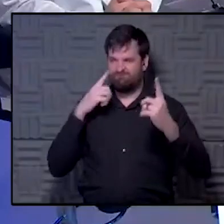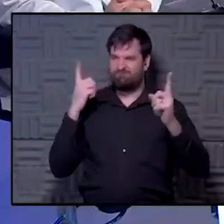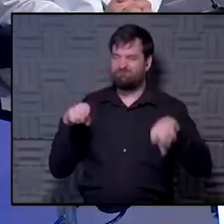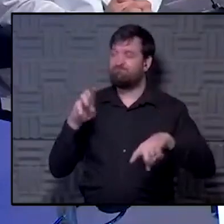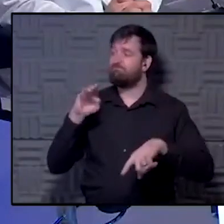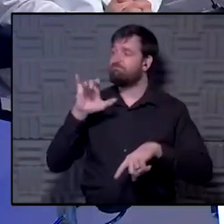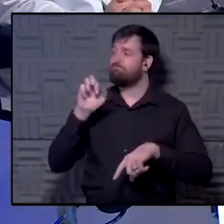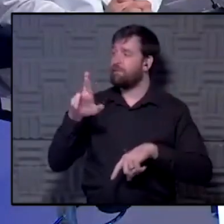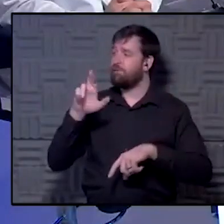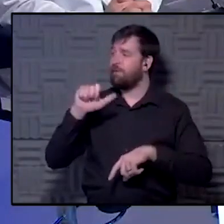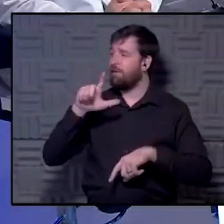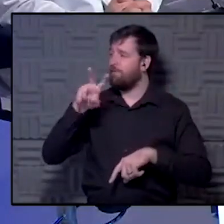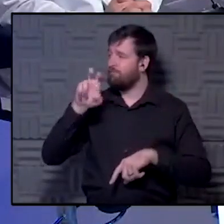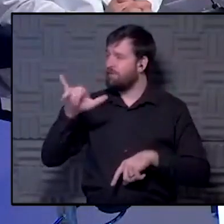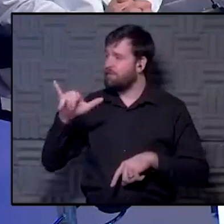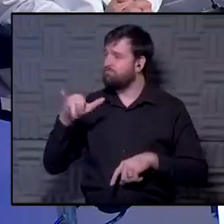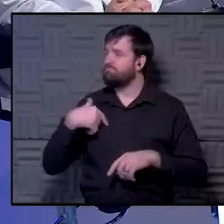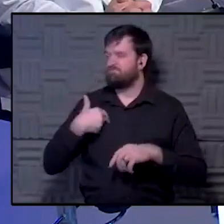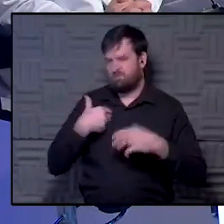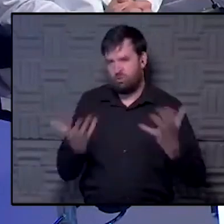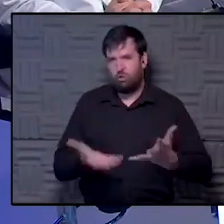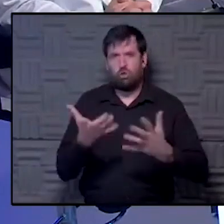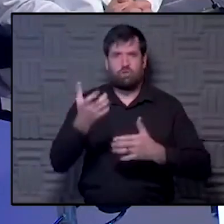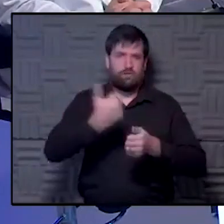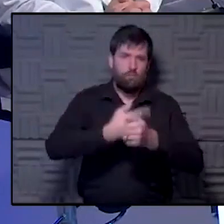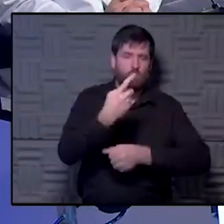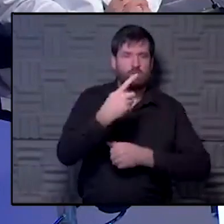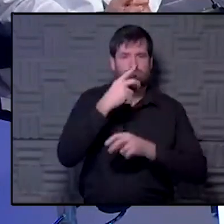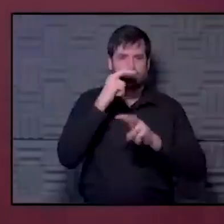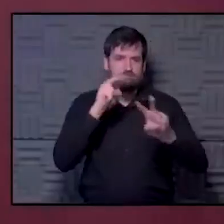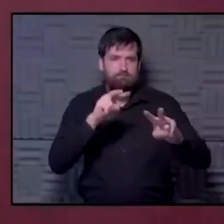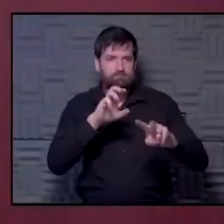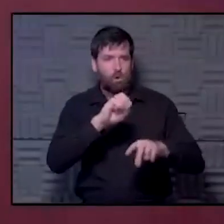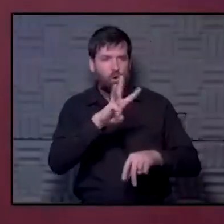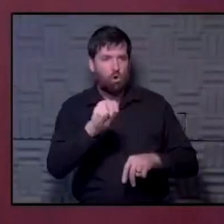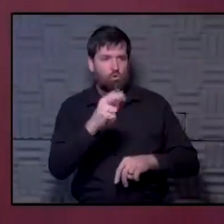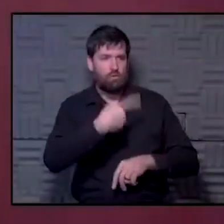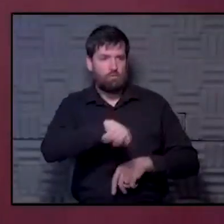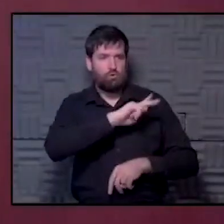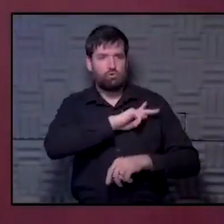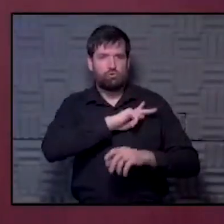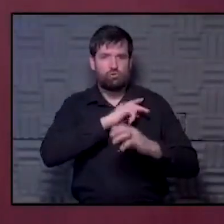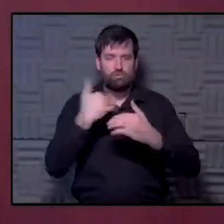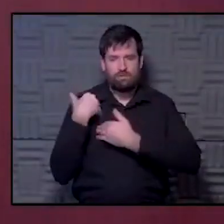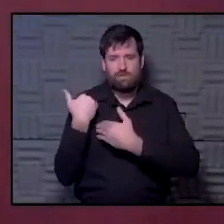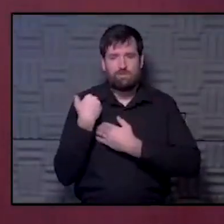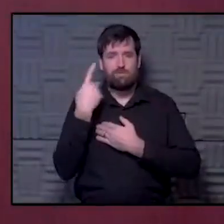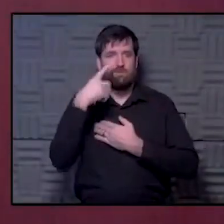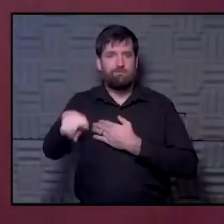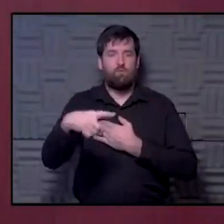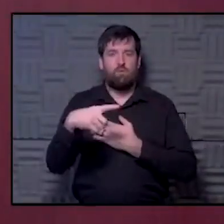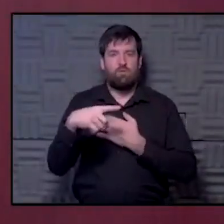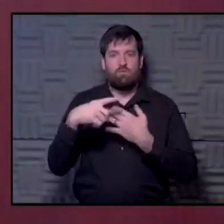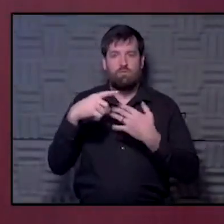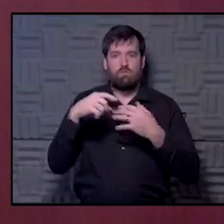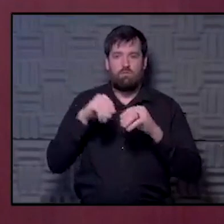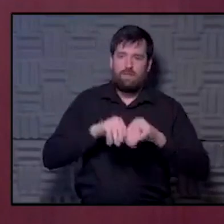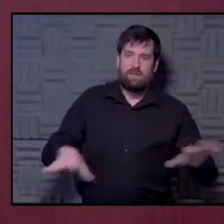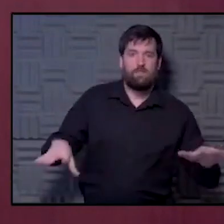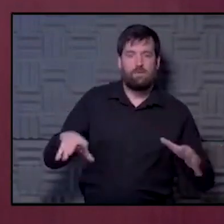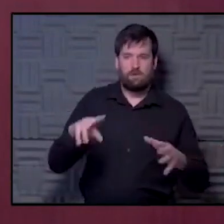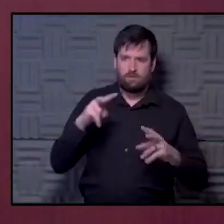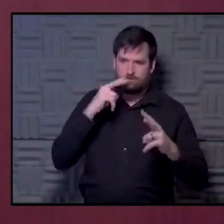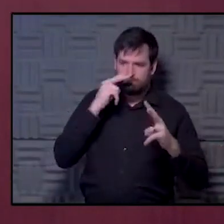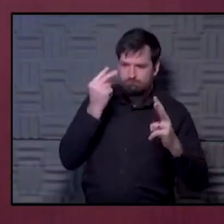Mayor Alvey. I would just encourage everyone to continue to look at your own personal responsibility in this pandemic. If we would all start there and